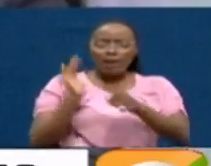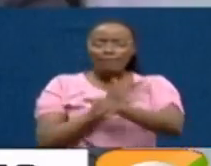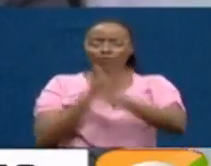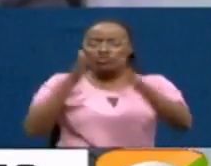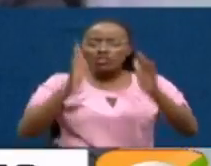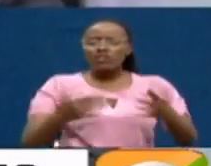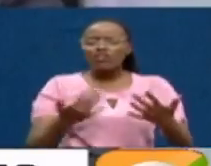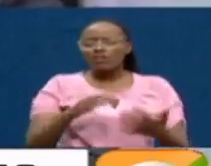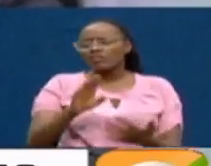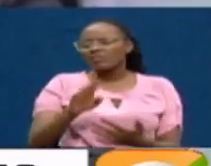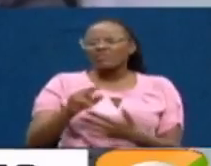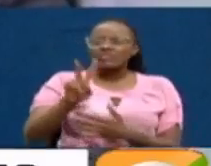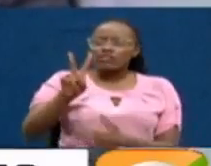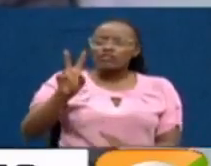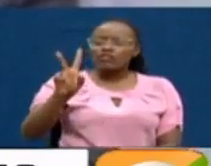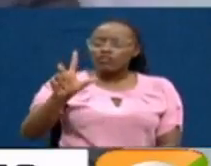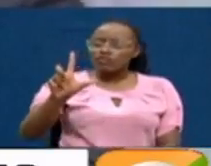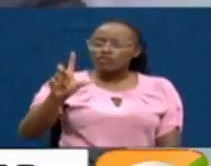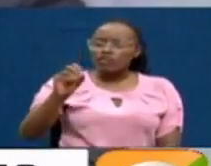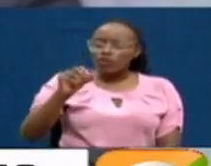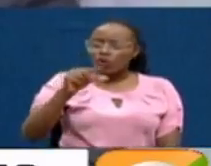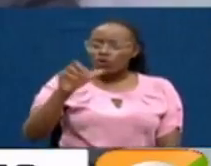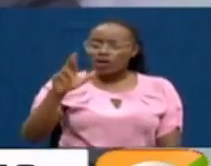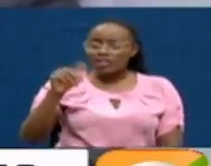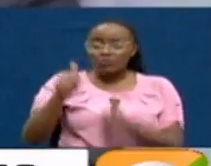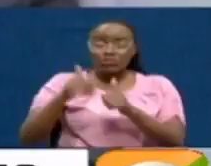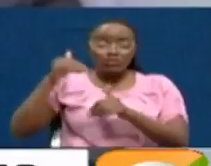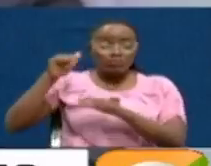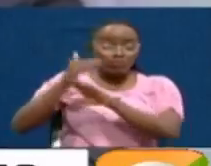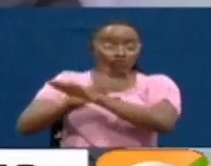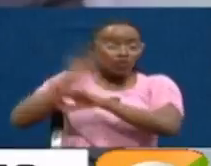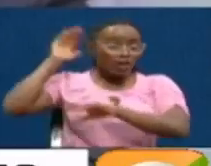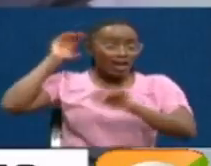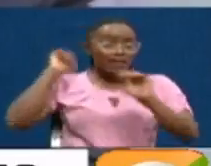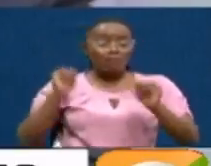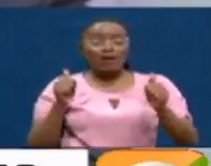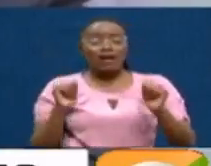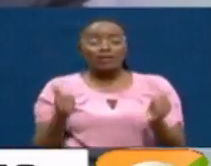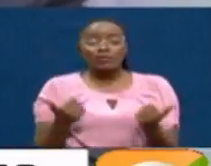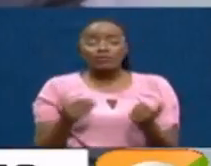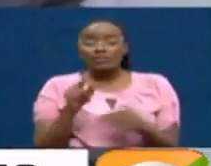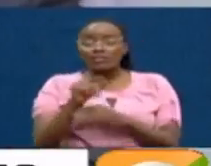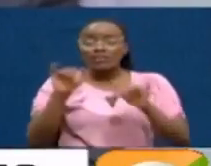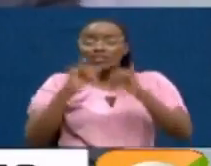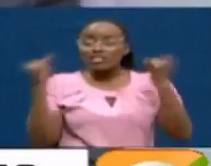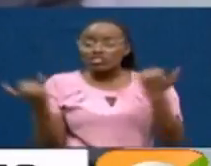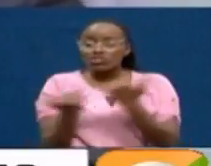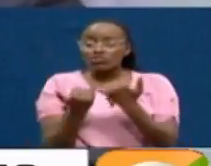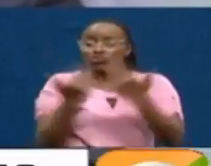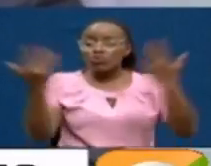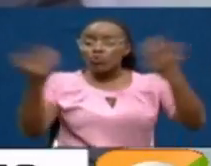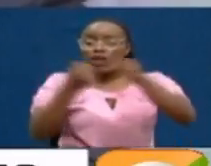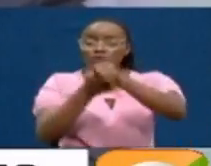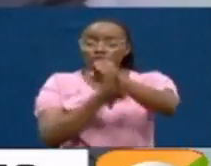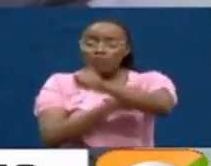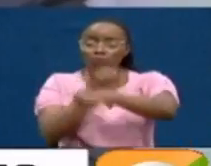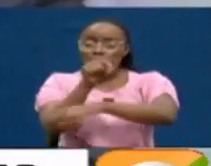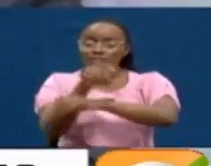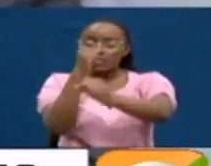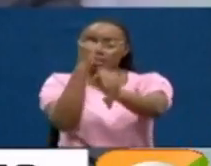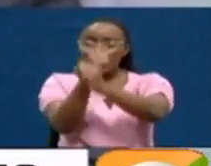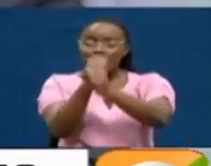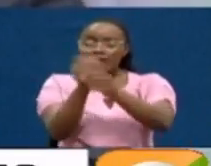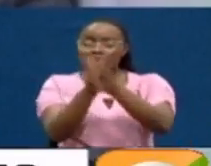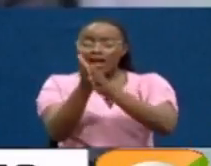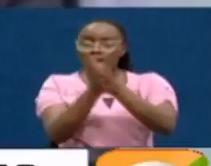and bloggers, vloggers, and some career choices that we have not heard of. The question is, where are the institutions to support those career